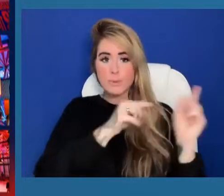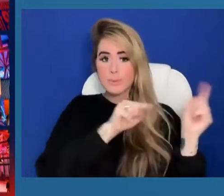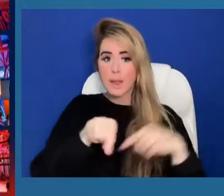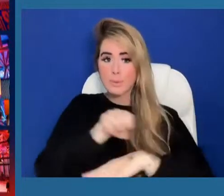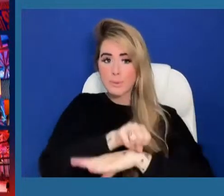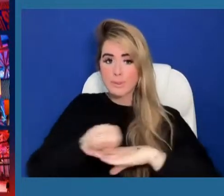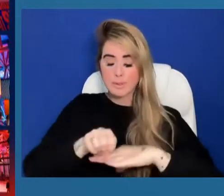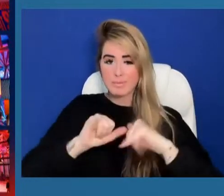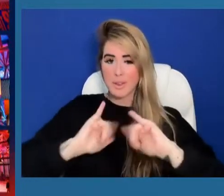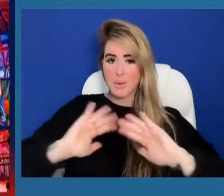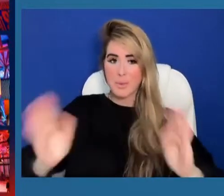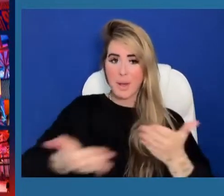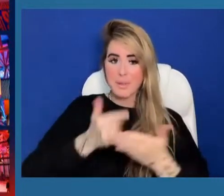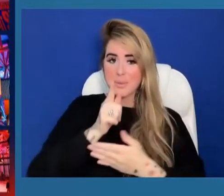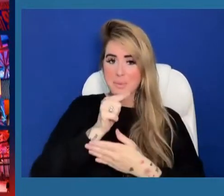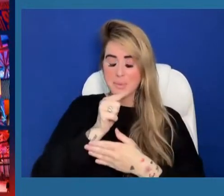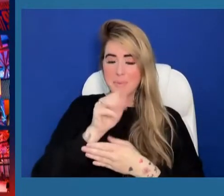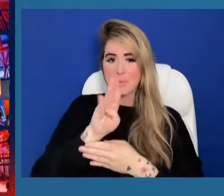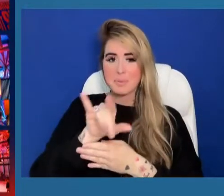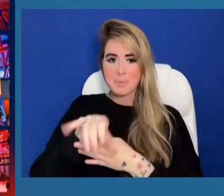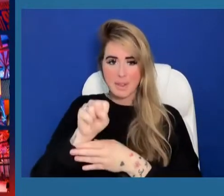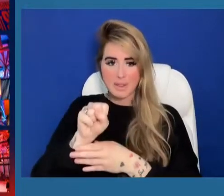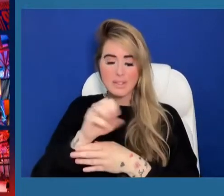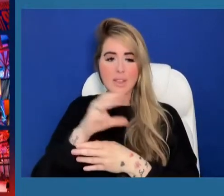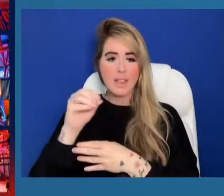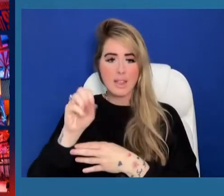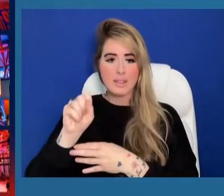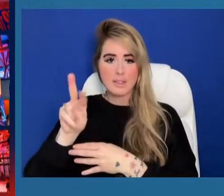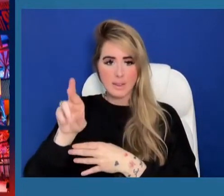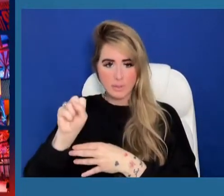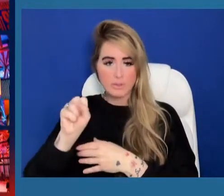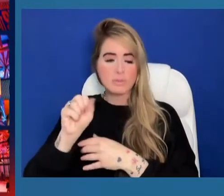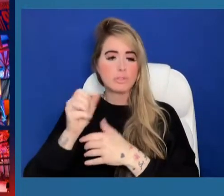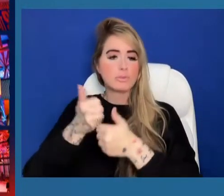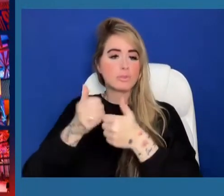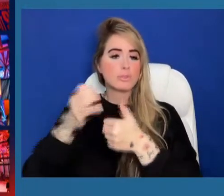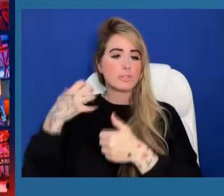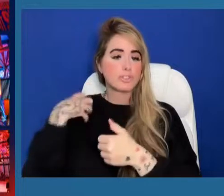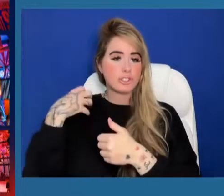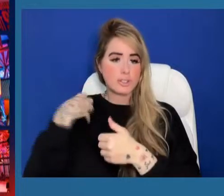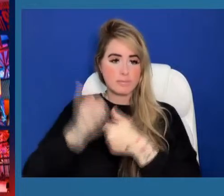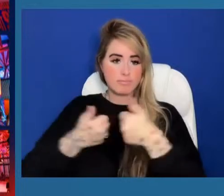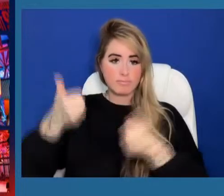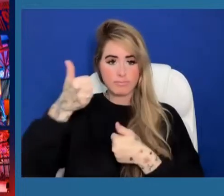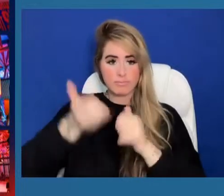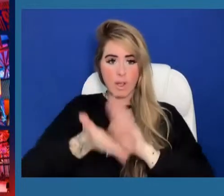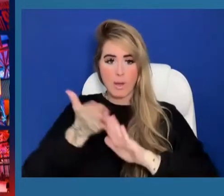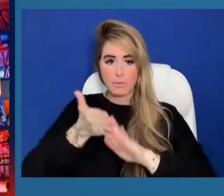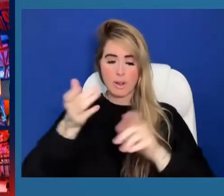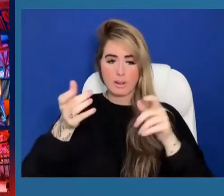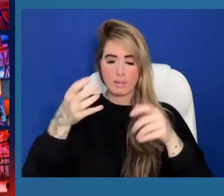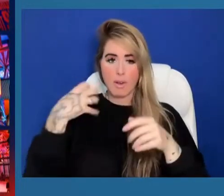Let's welcome Bills and Sabres Chief Operating Officer Pete Gwelly,